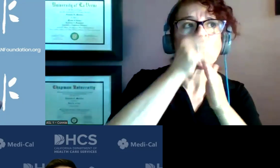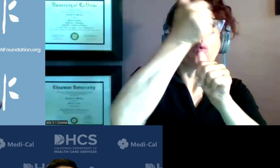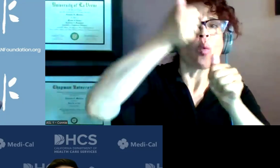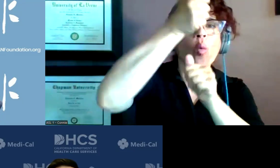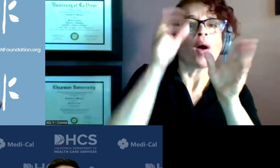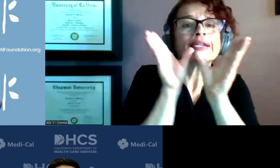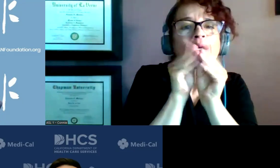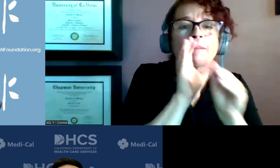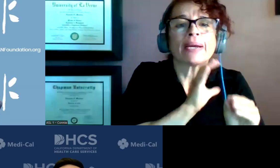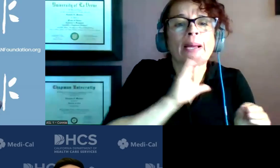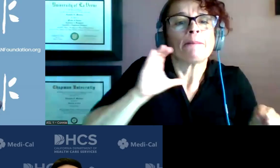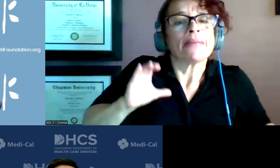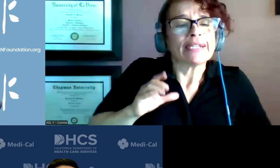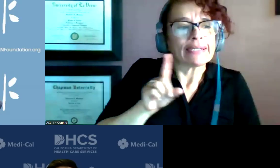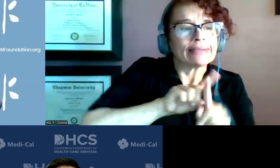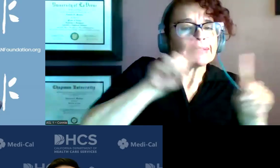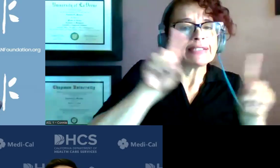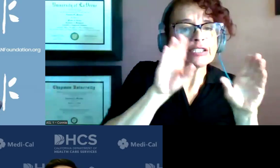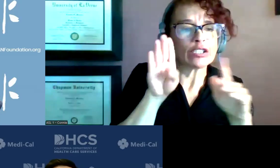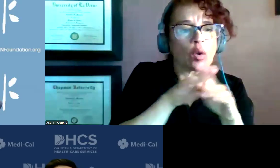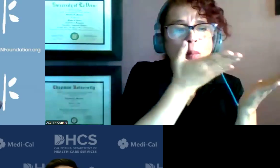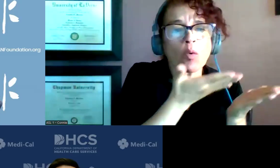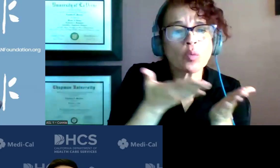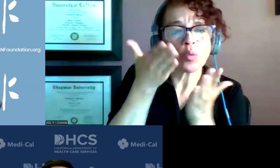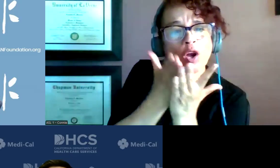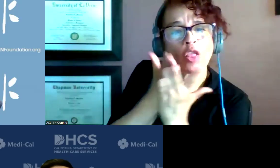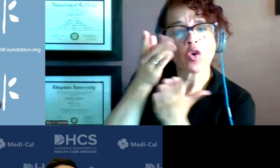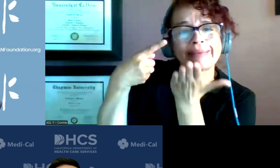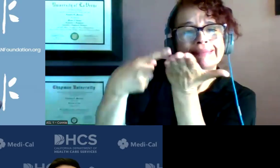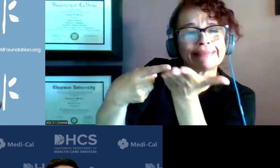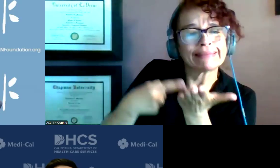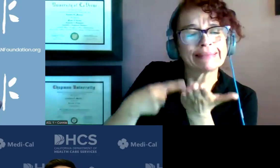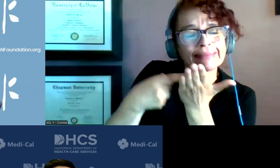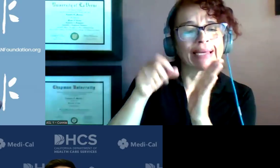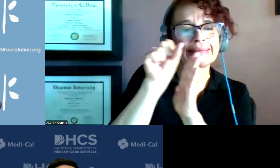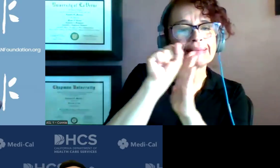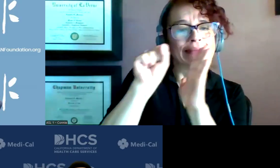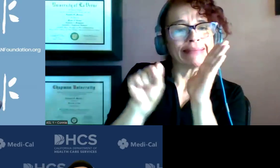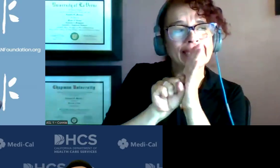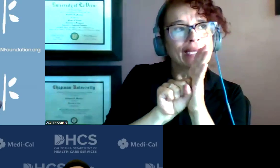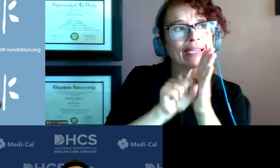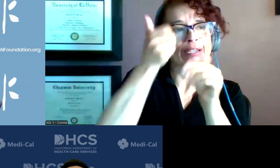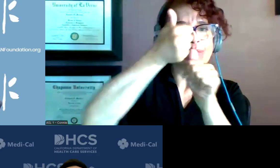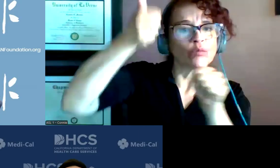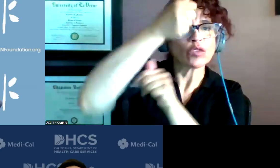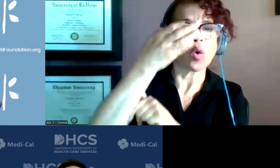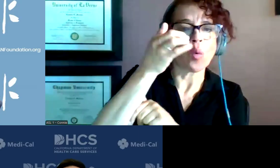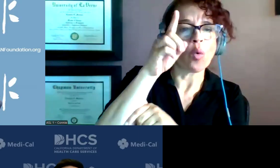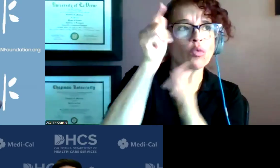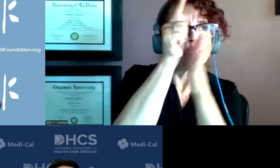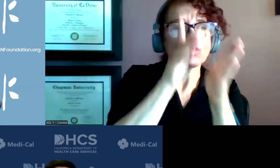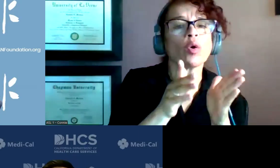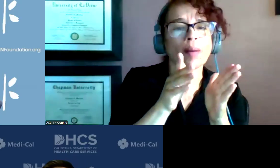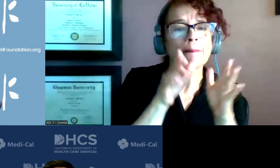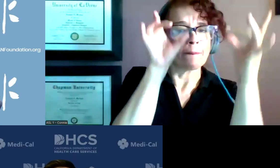what the different topics we've been bringing up for discussion and stakeholder feedback there. So that would